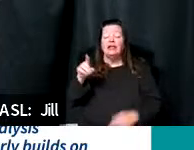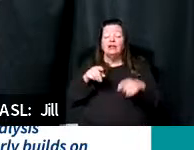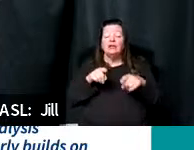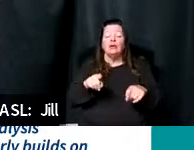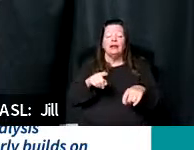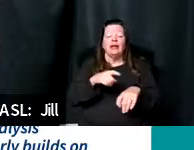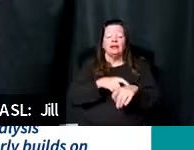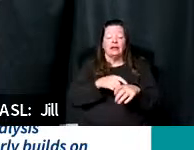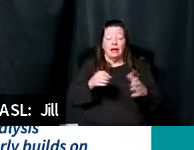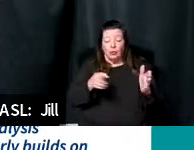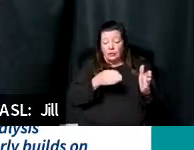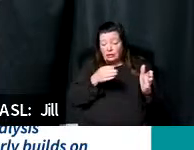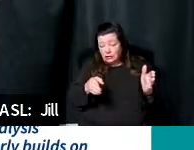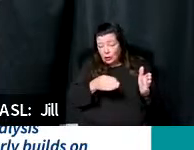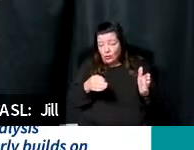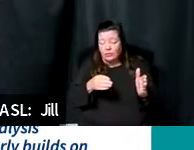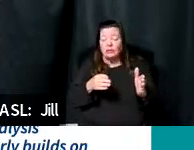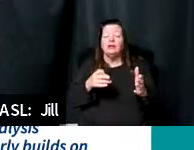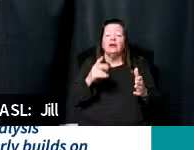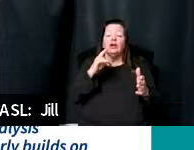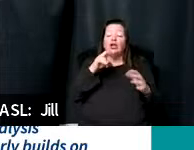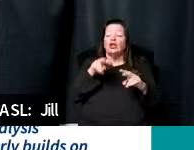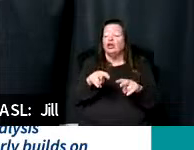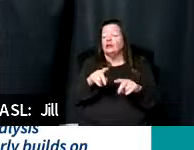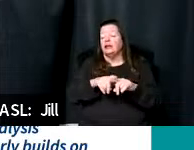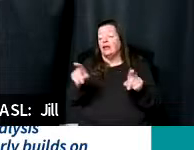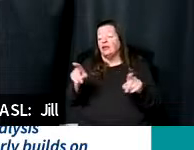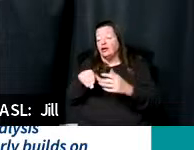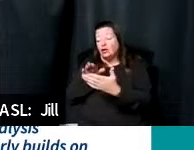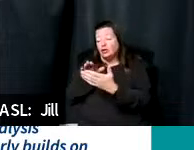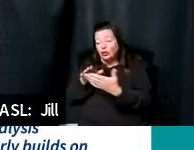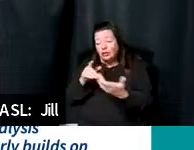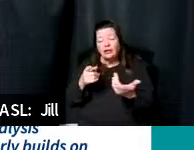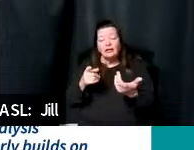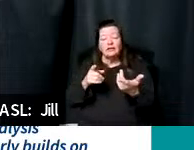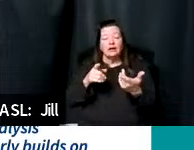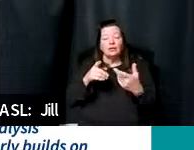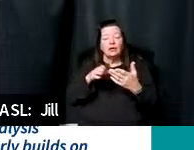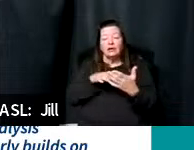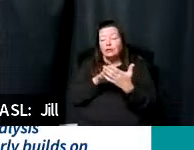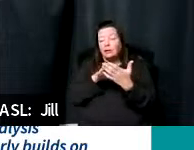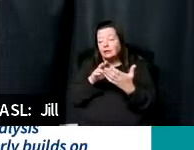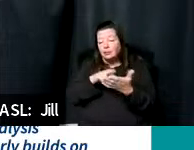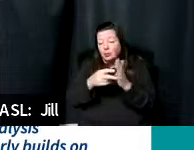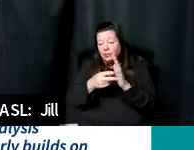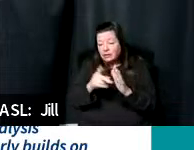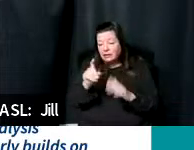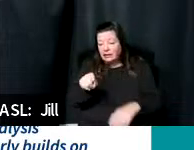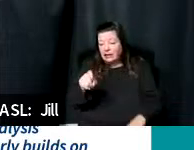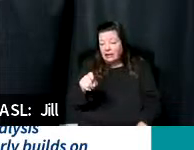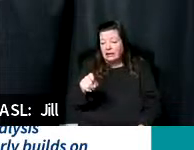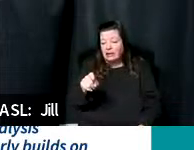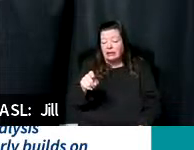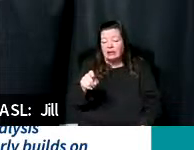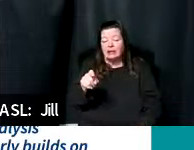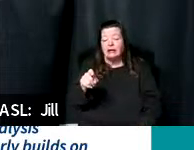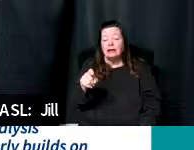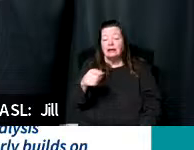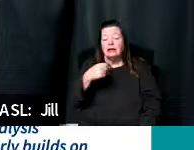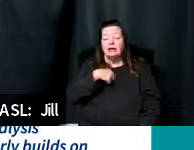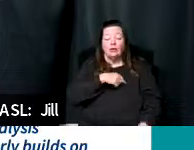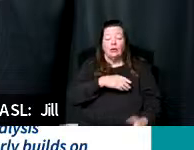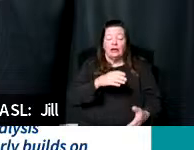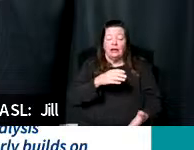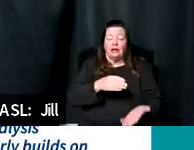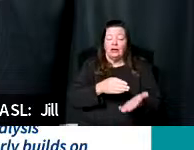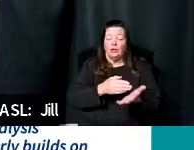the document, looked at the alternatives that would address purpose and need, and we